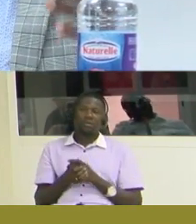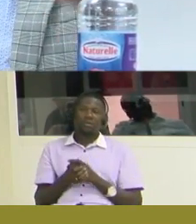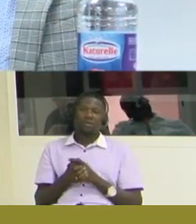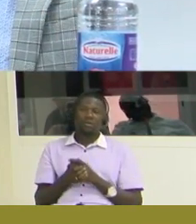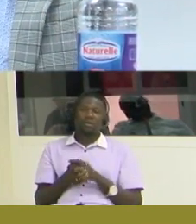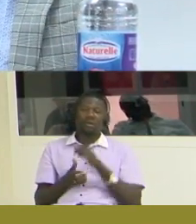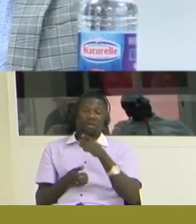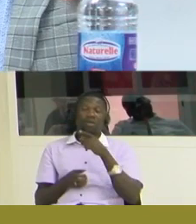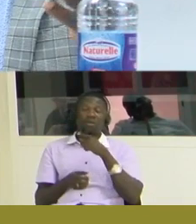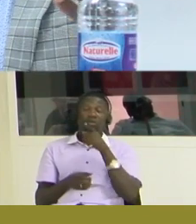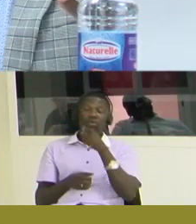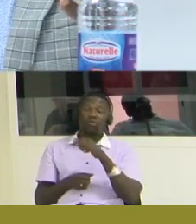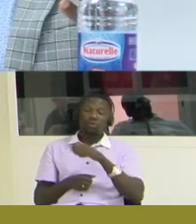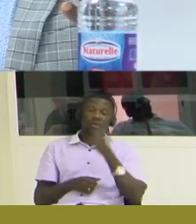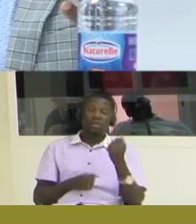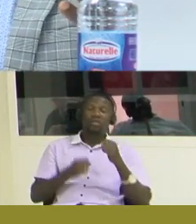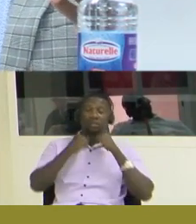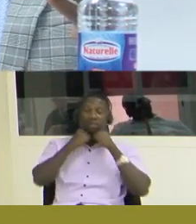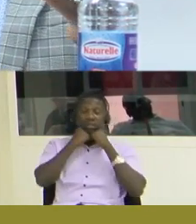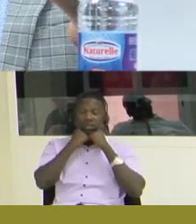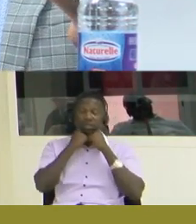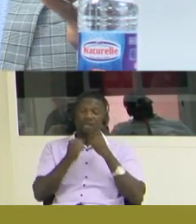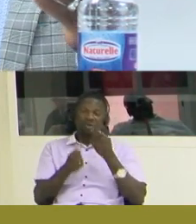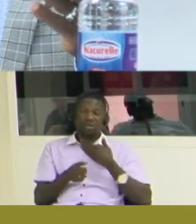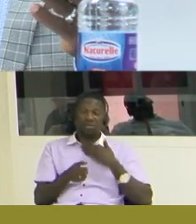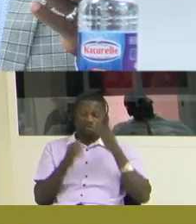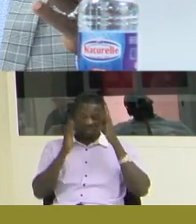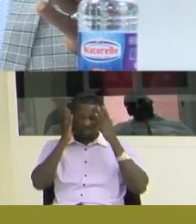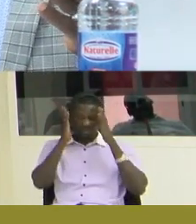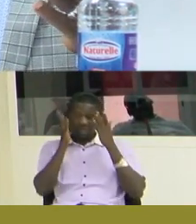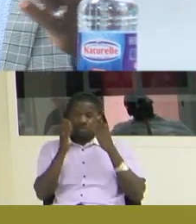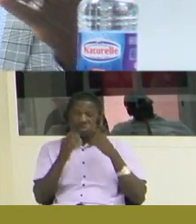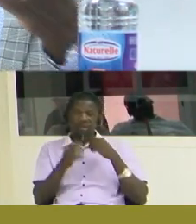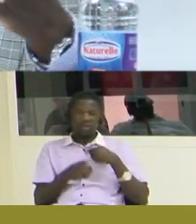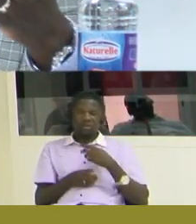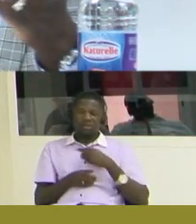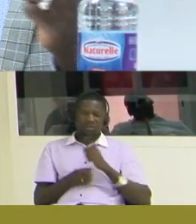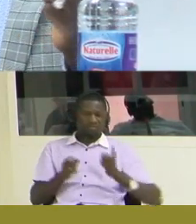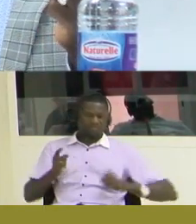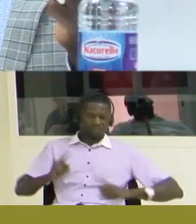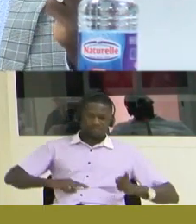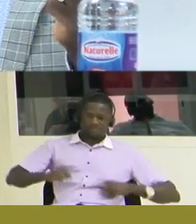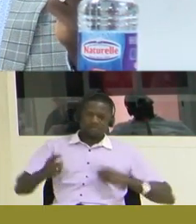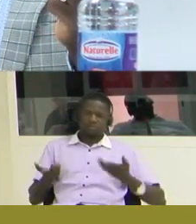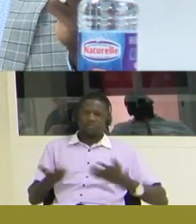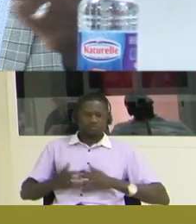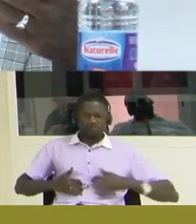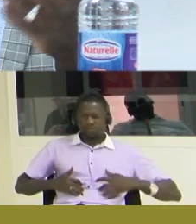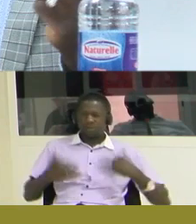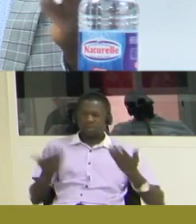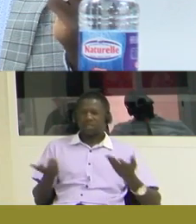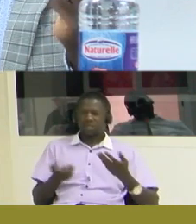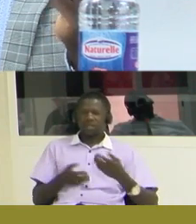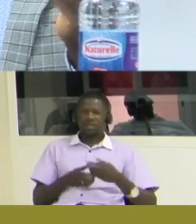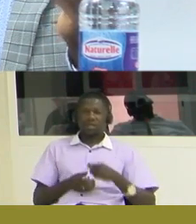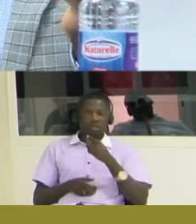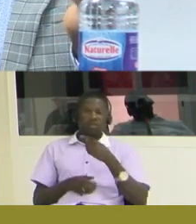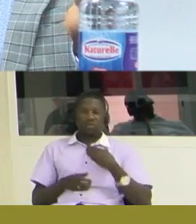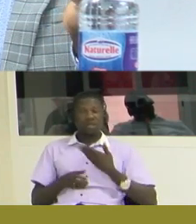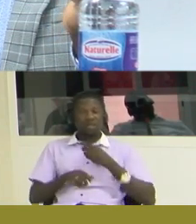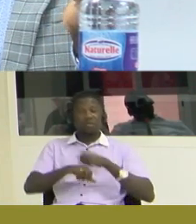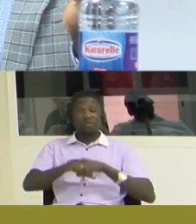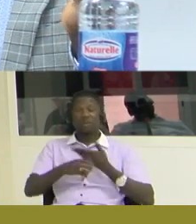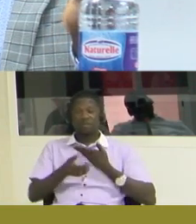a risk rift I called it bad blood or grudge and you had you had your moment and you took it